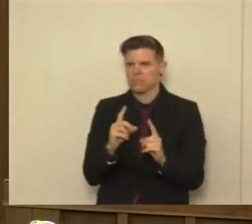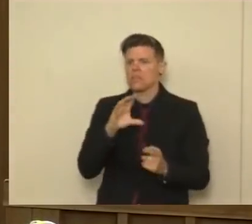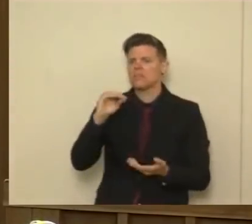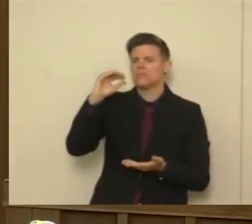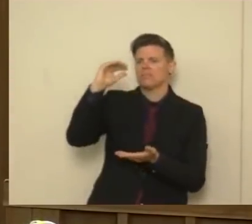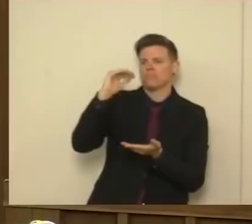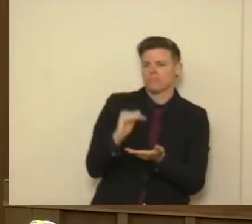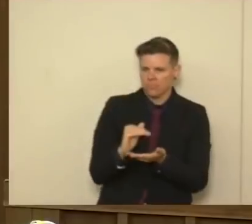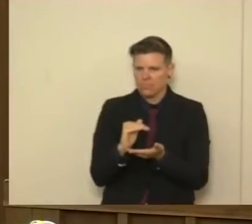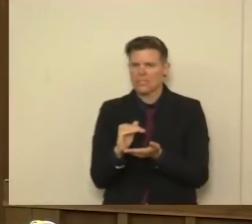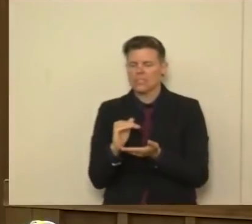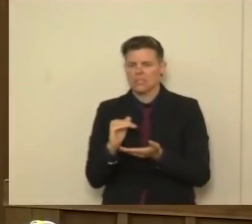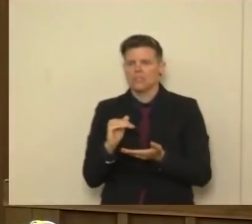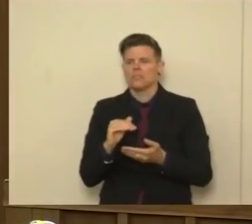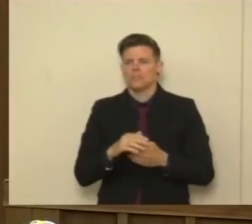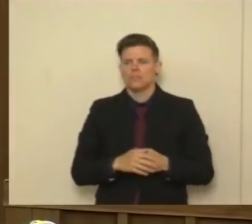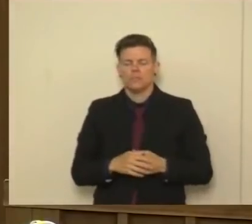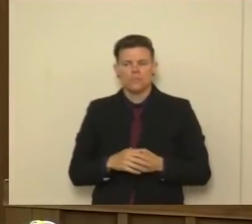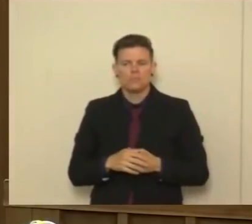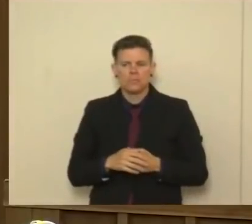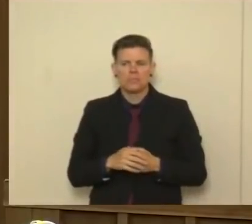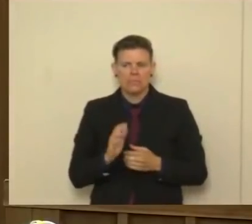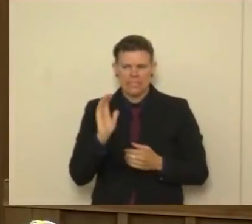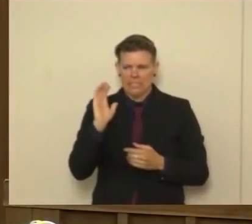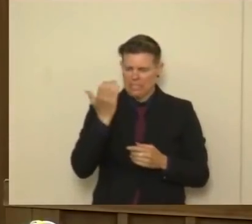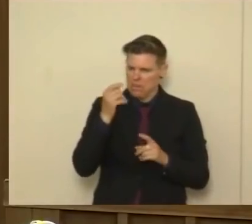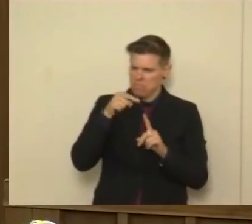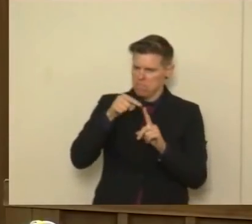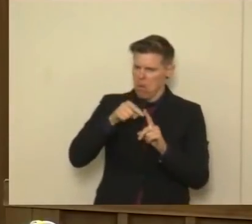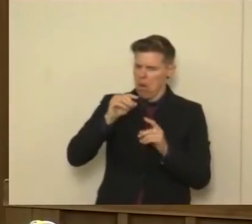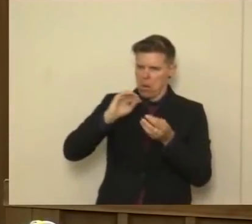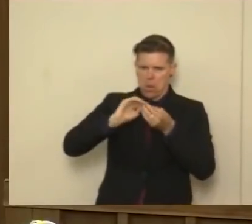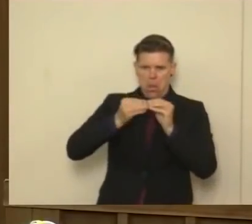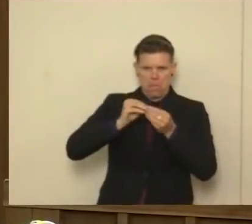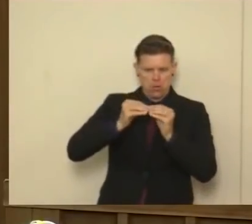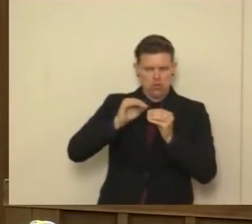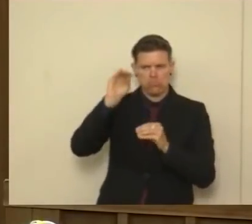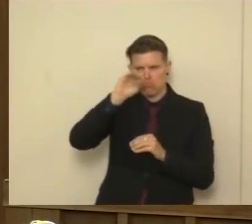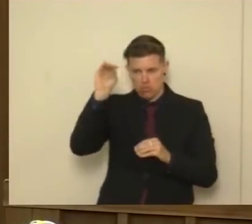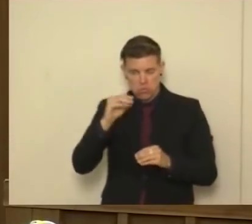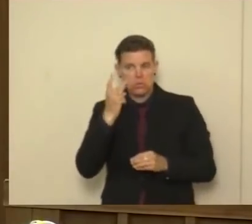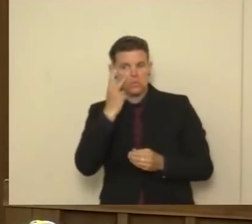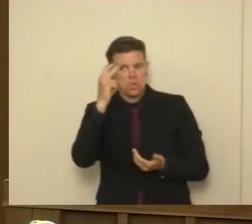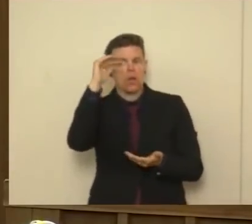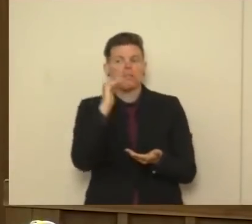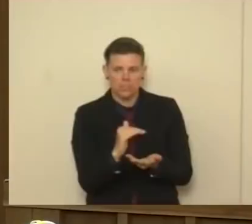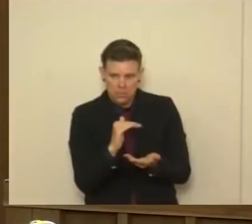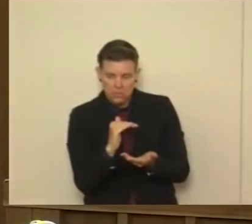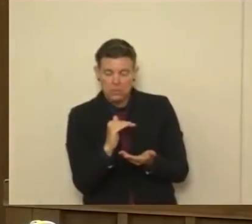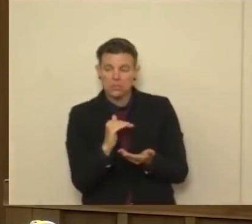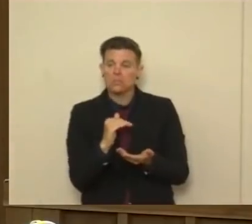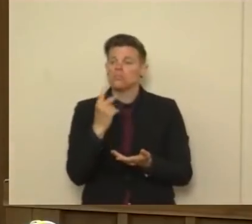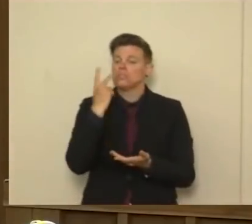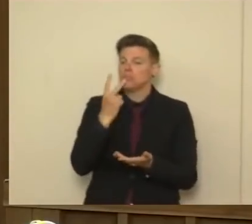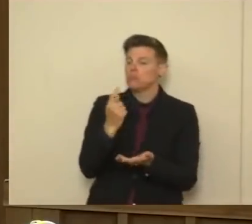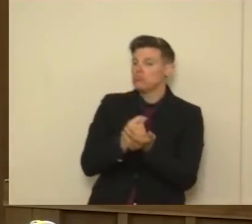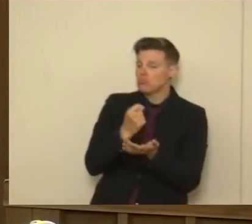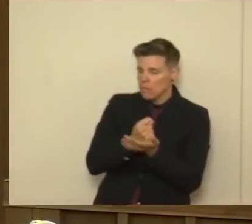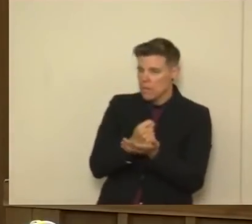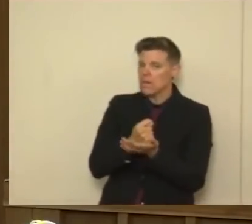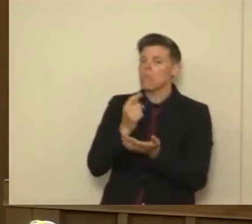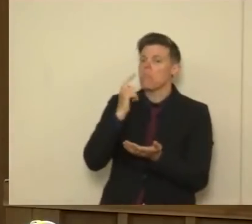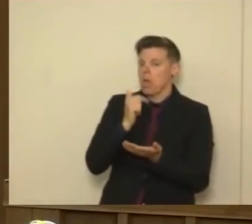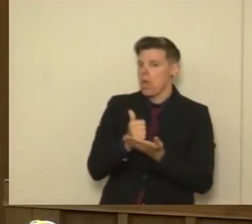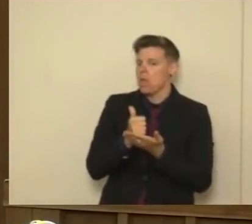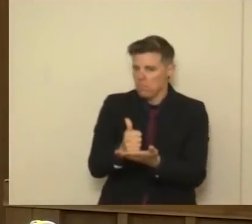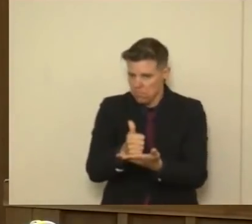5 to 7%. So we think with treatments, we'll see some shortening. I would also opine, not data, that as